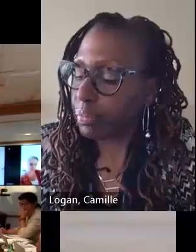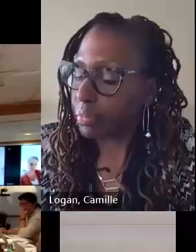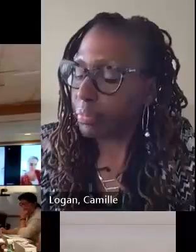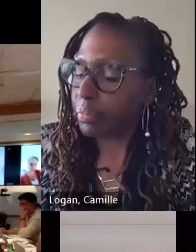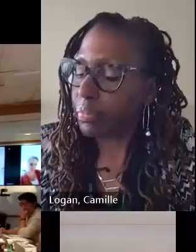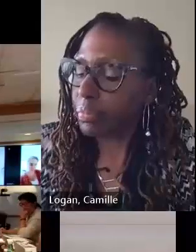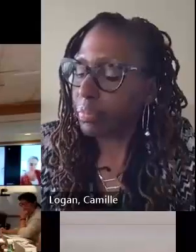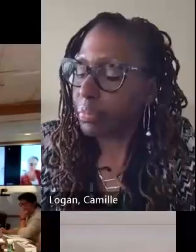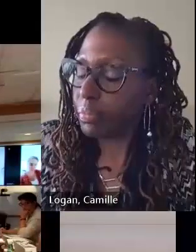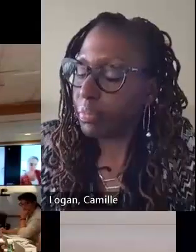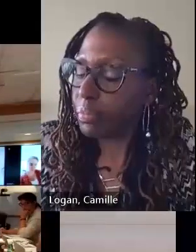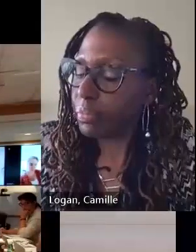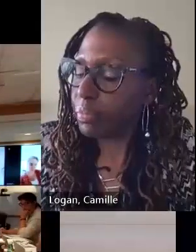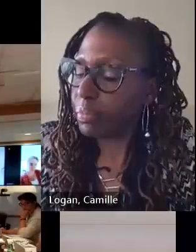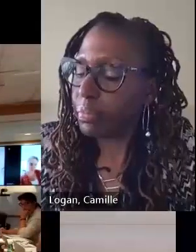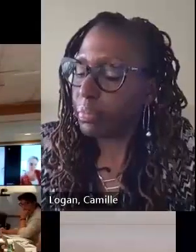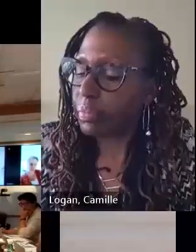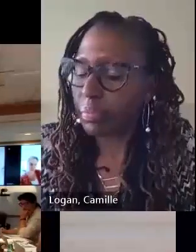$390,000 or almost